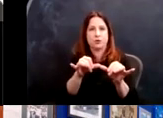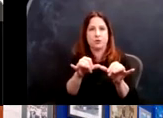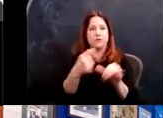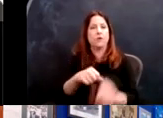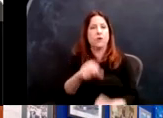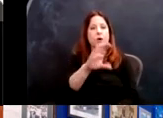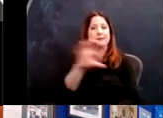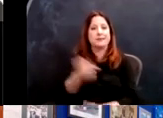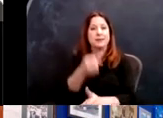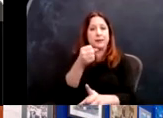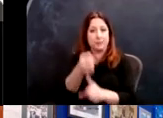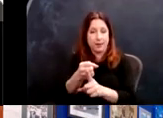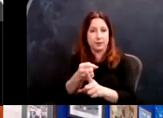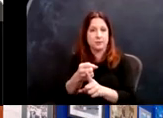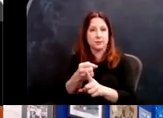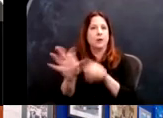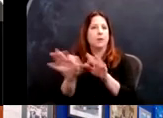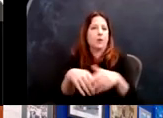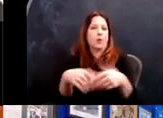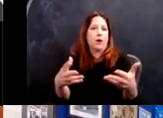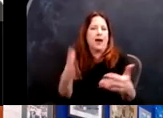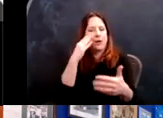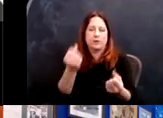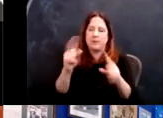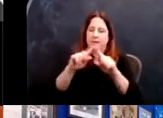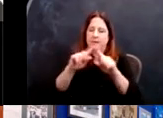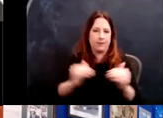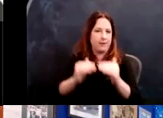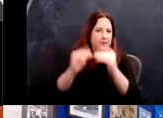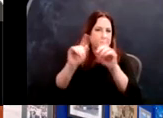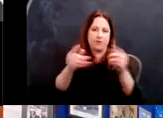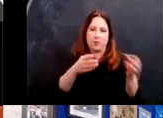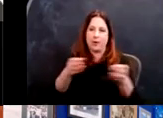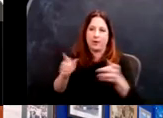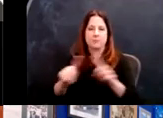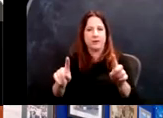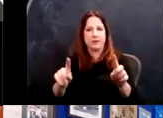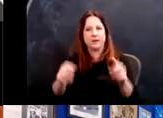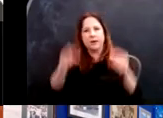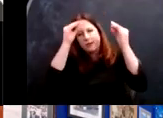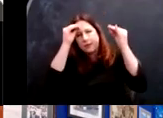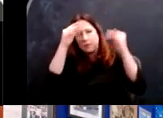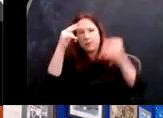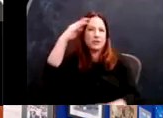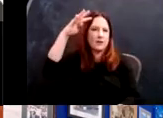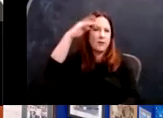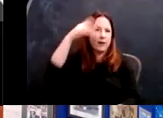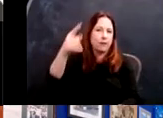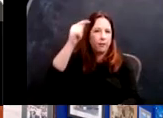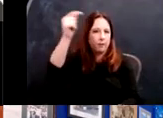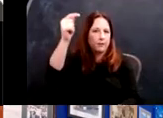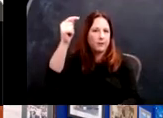RCC's impact, and I think we all know that there's so many different levels and so many different ways, but just as a theoretical kind of exercise for us to think